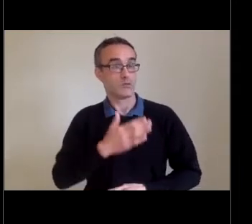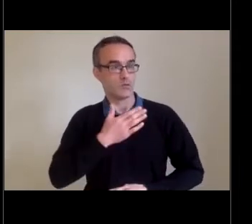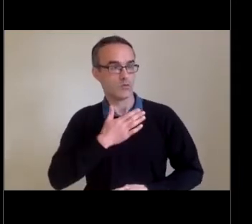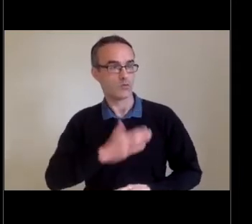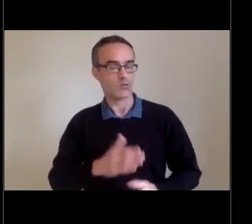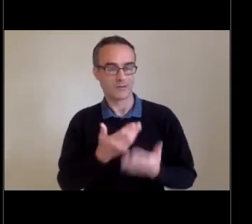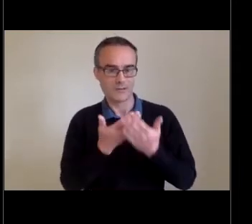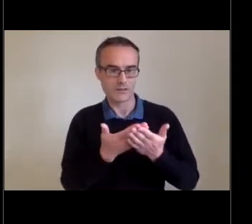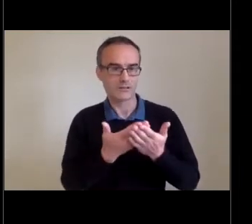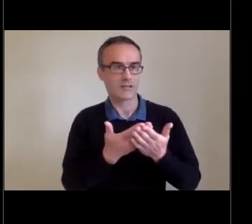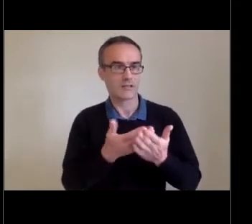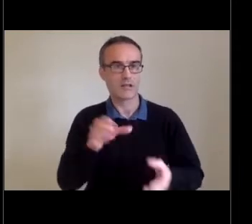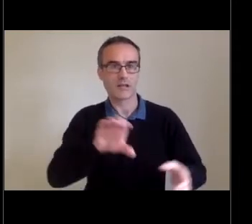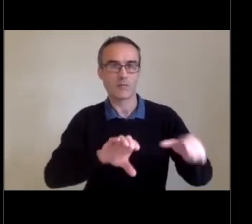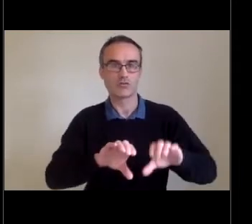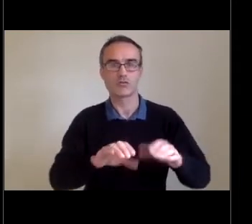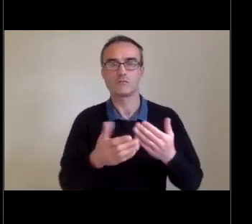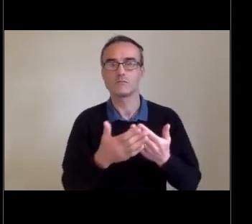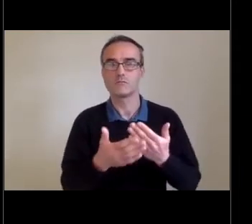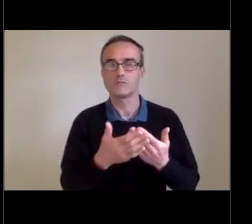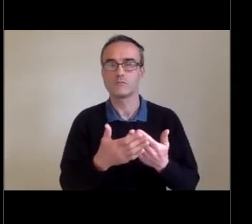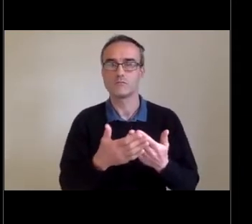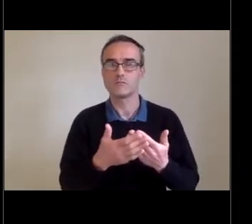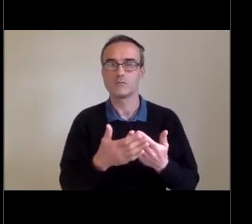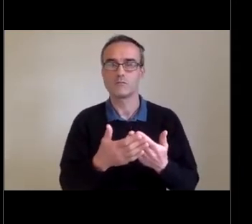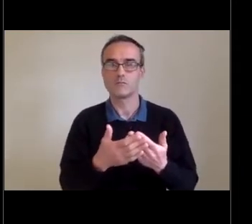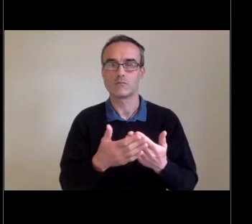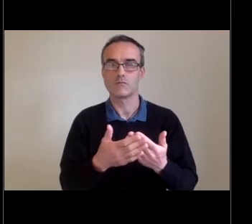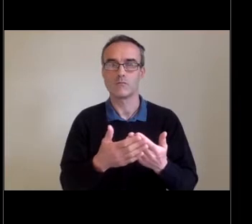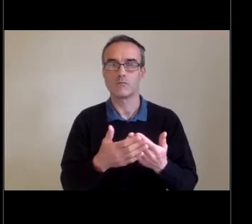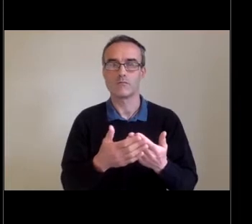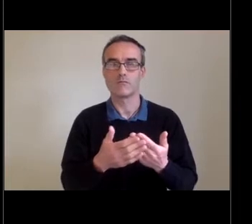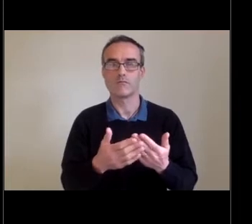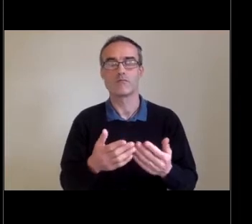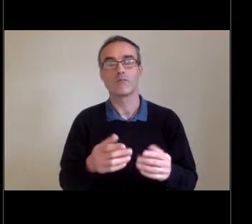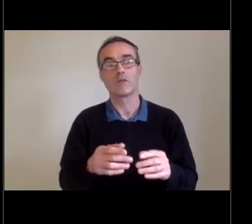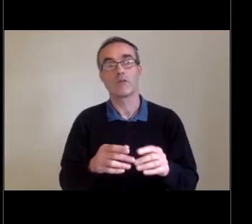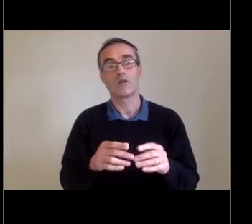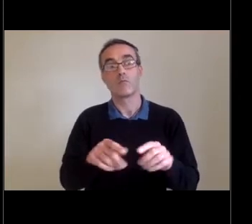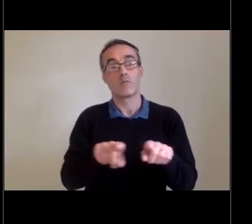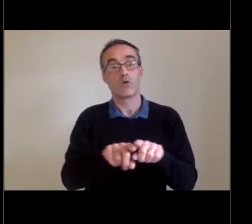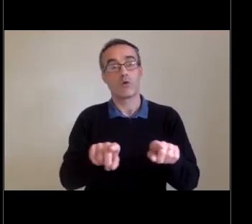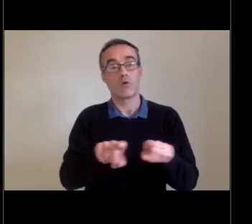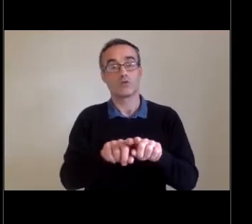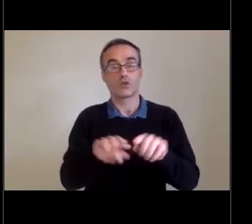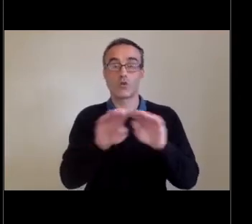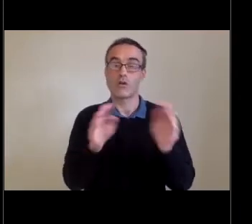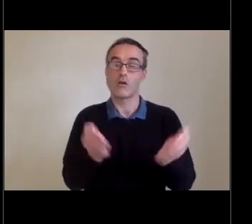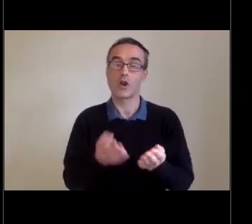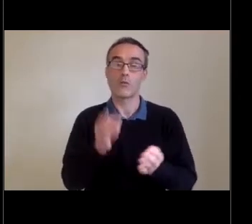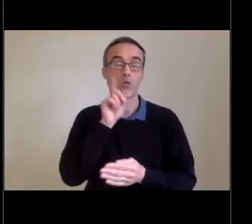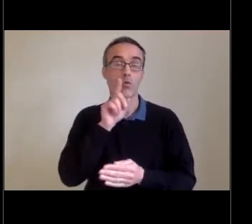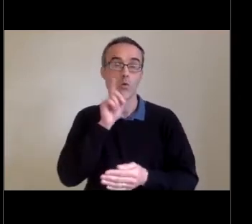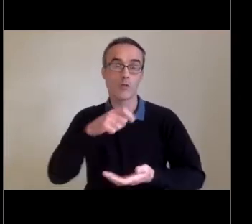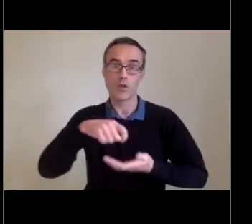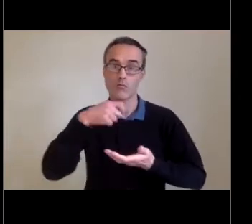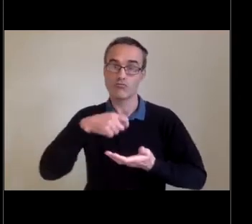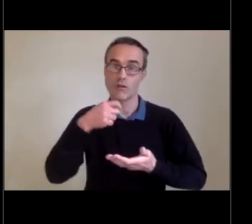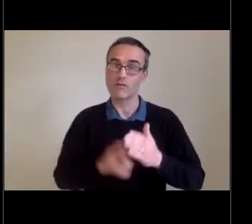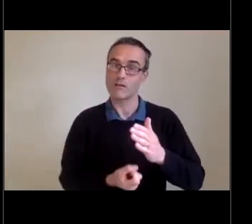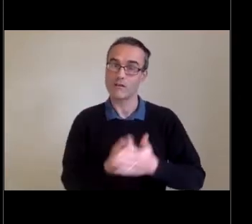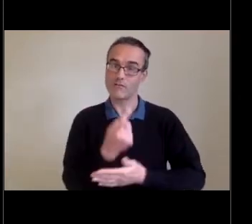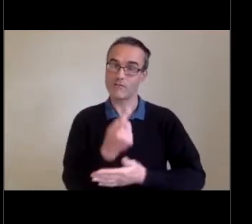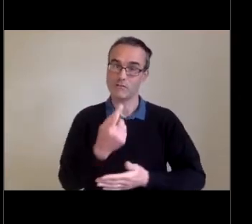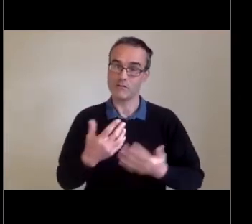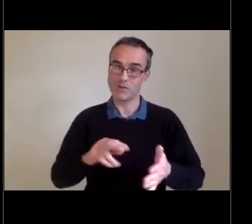chemistry. And when we have global women's breakfast events, which was introduced by IUPAC about